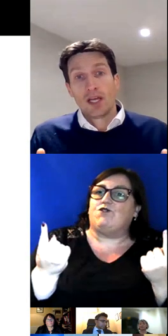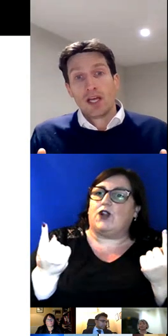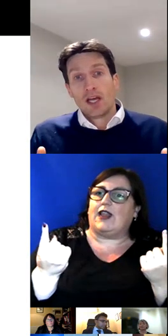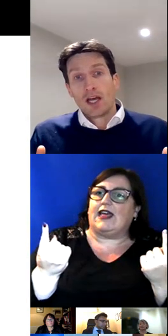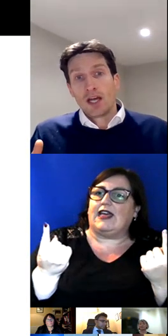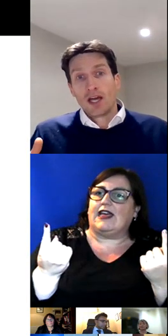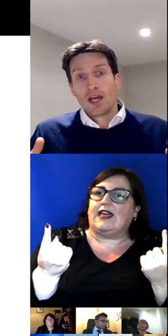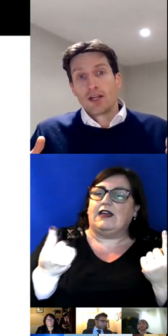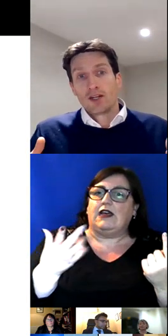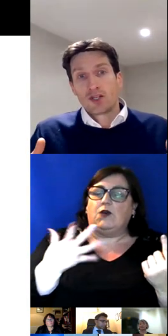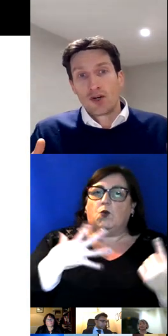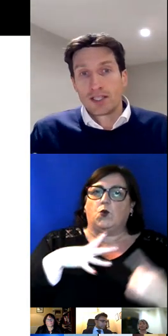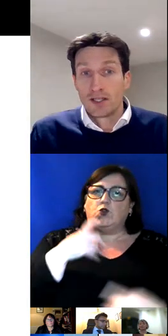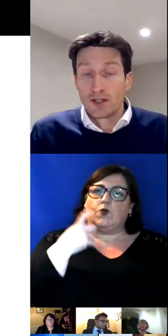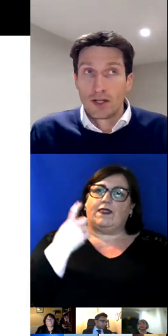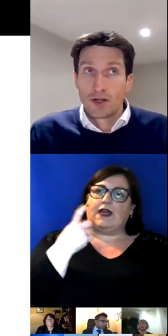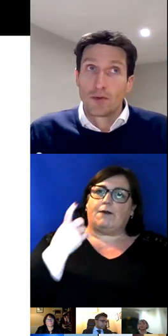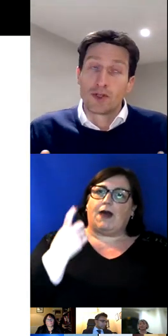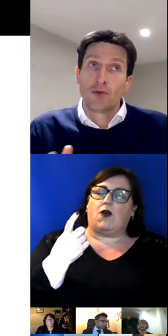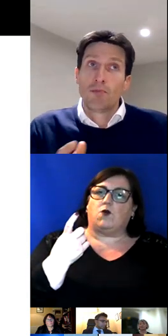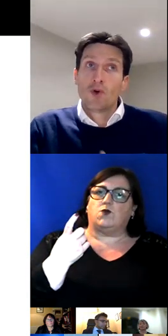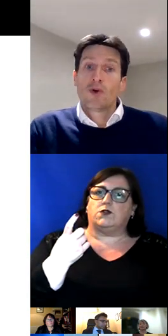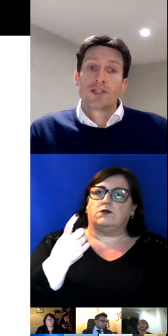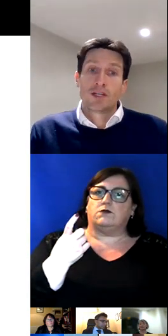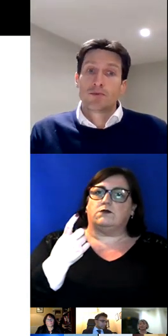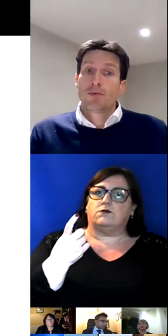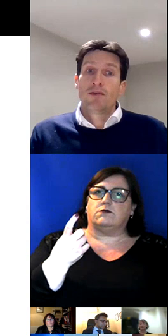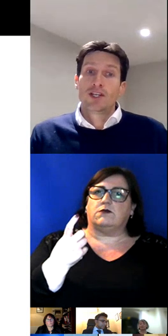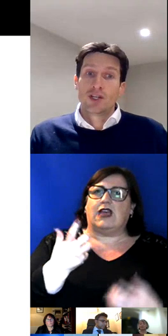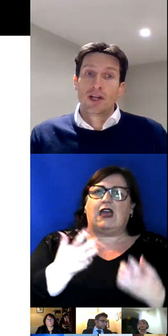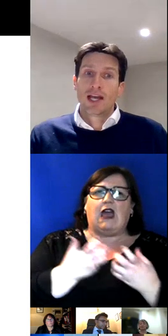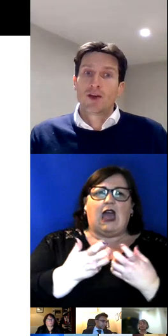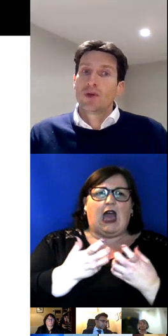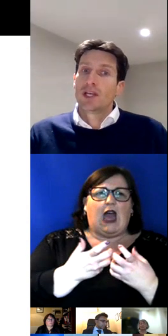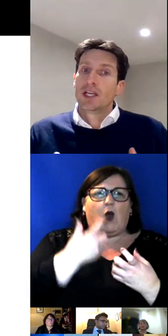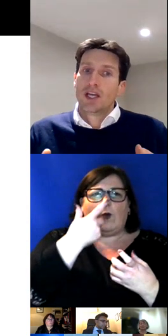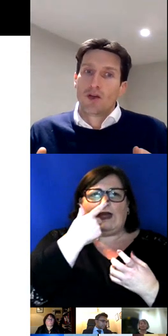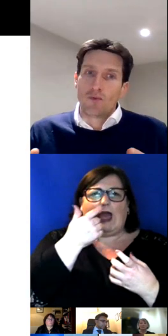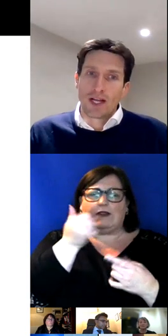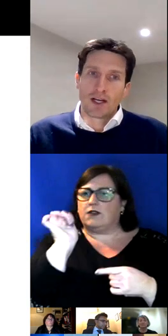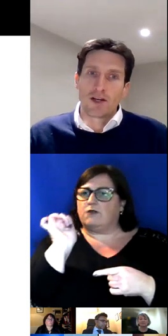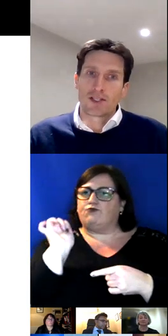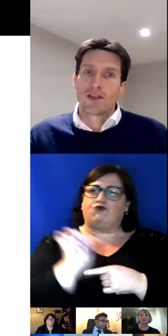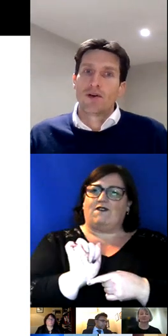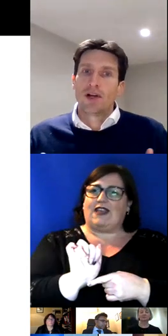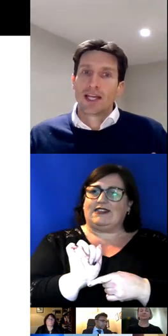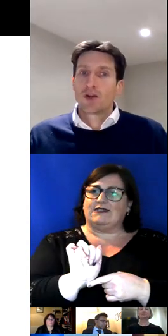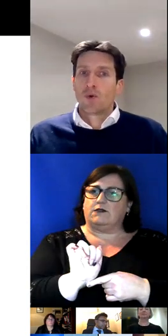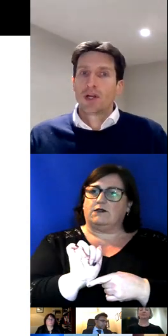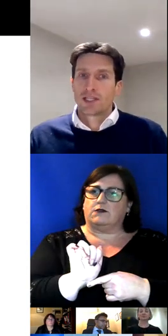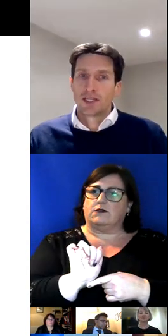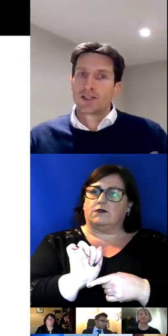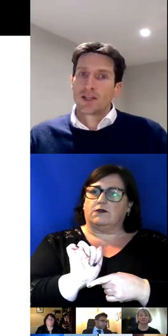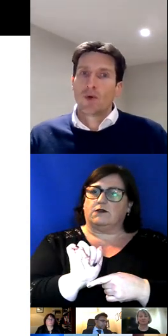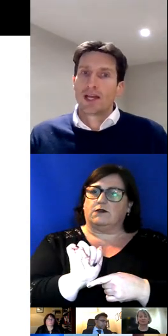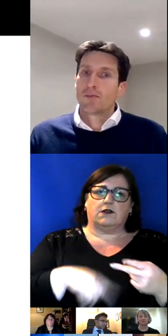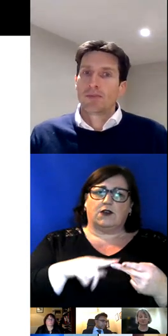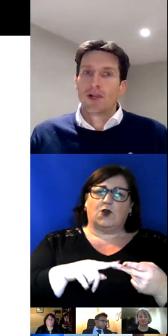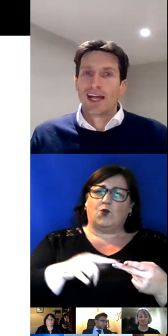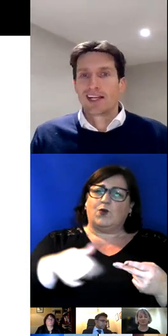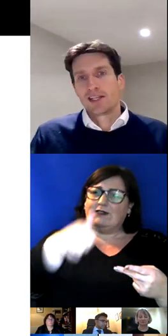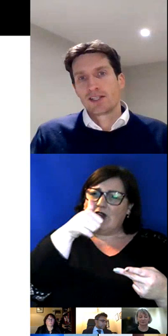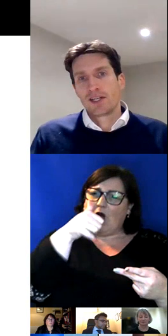do we try to do more in terms of prevention? How do we recognize that there are inequalities in